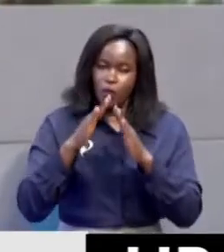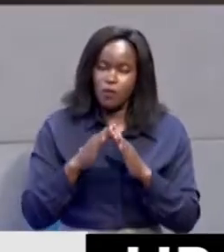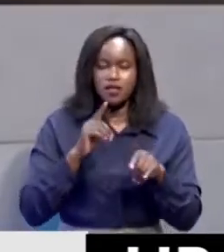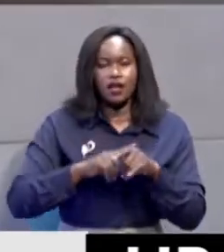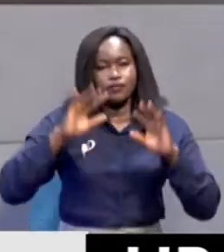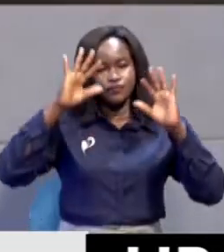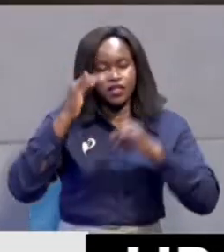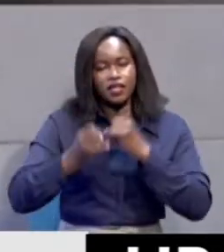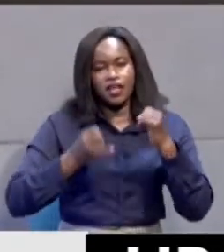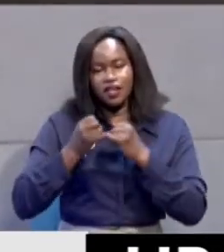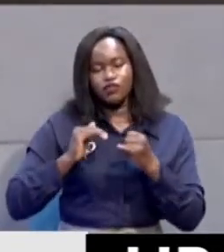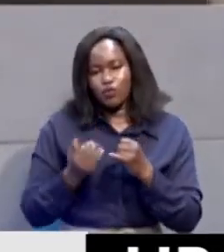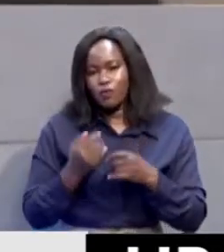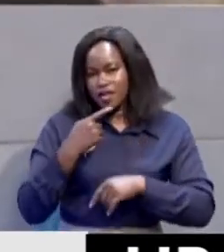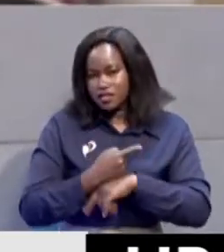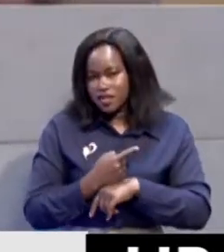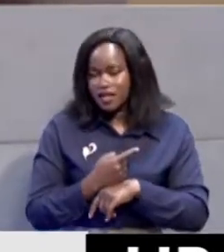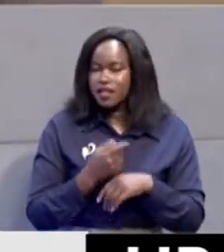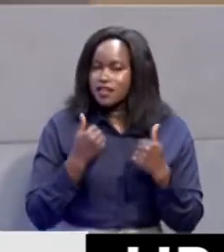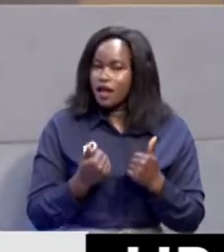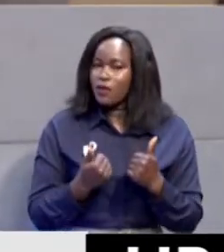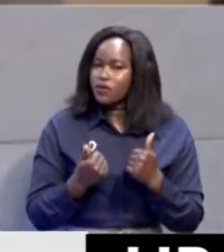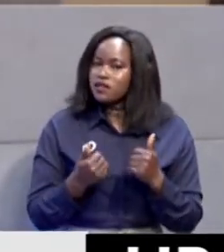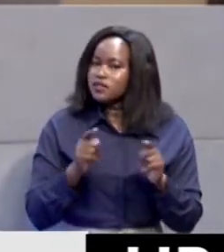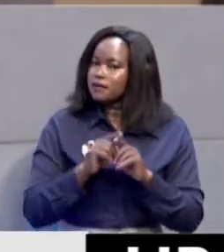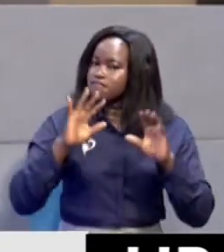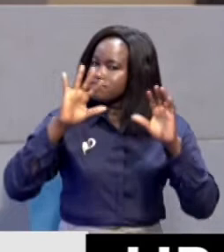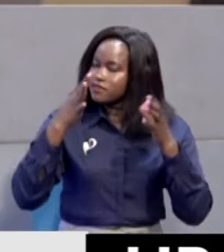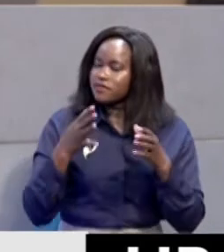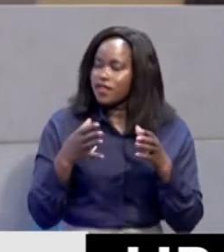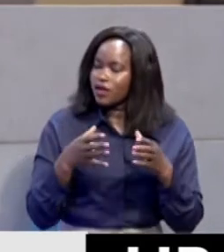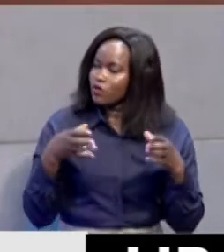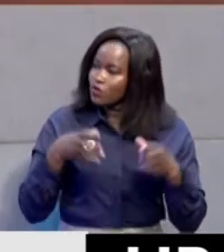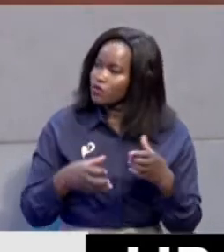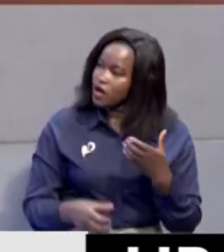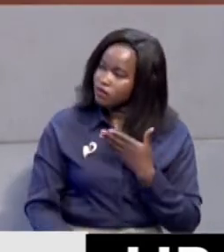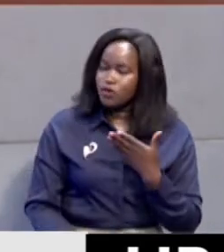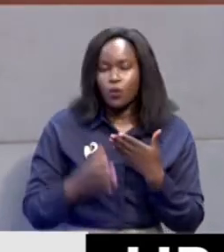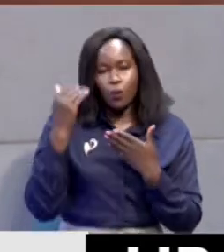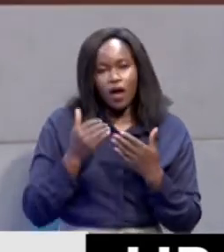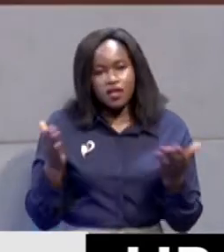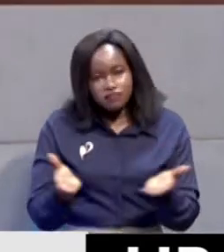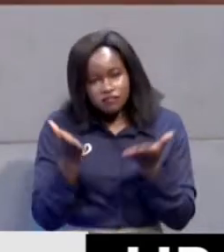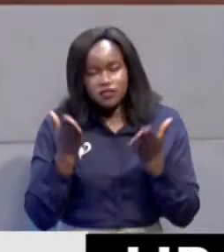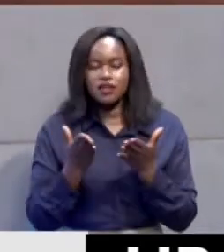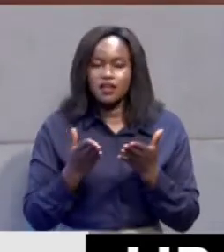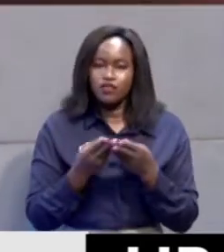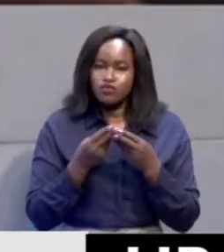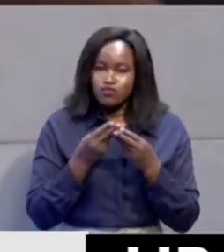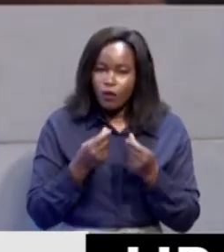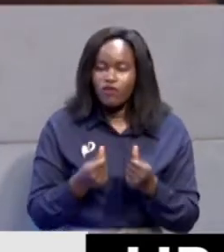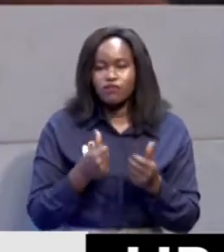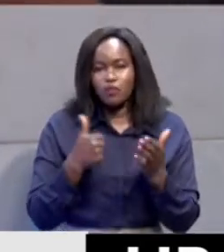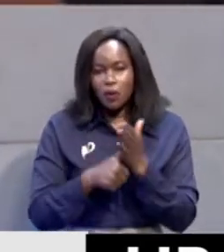mark International Women's Day, the women commended Let She Go Microfinance for empowering them through fighting financial